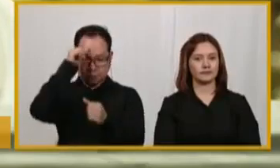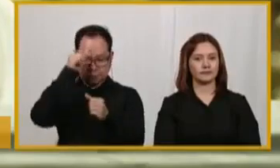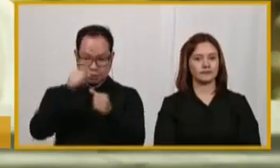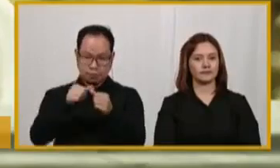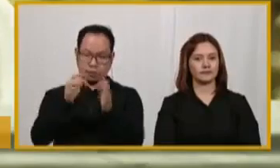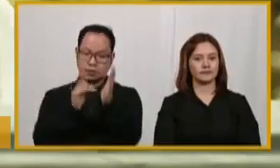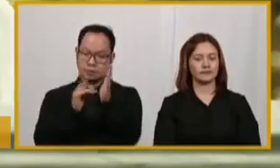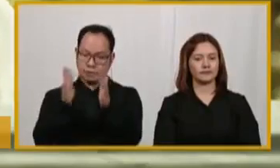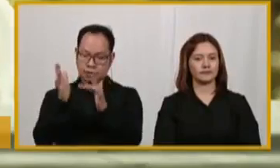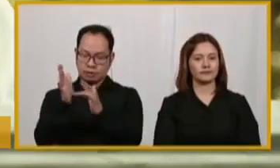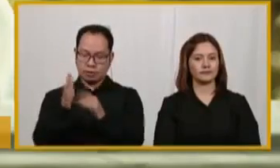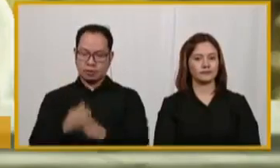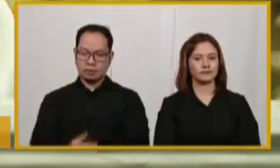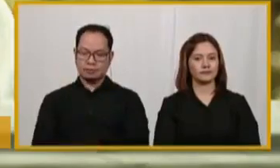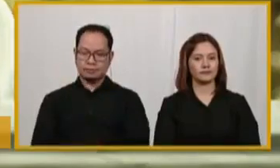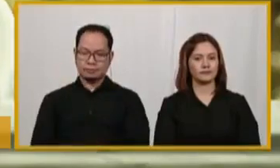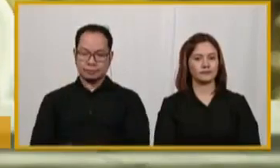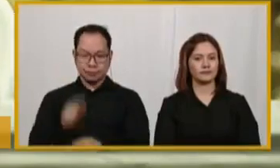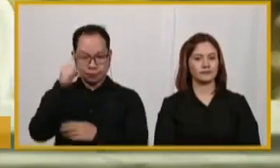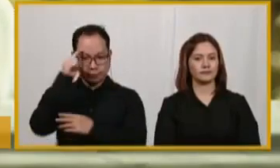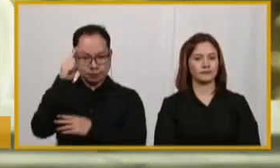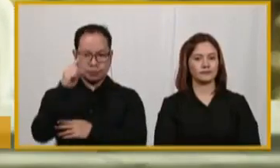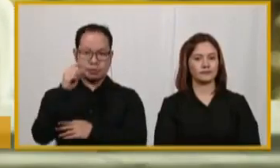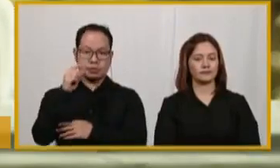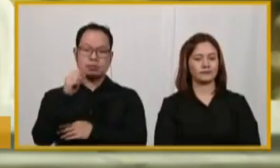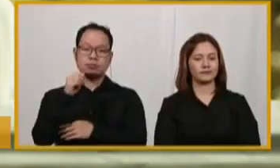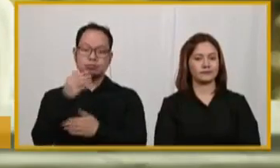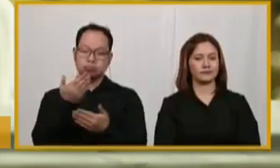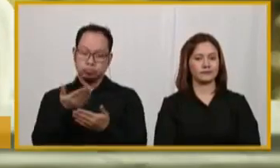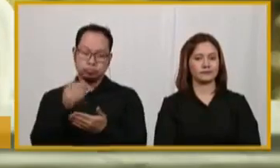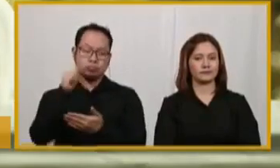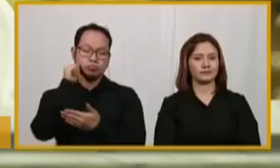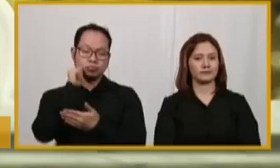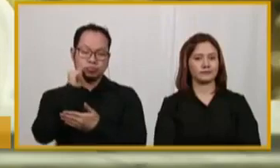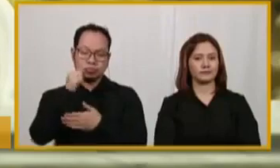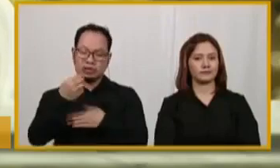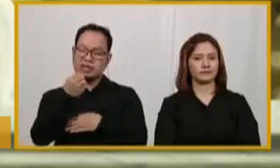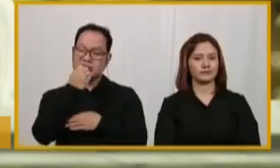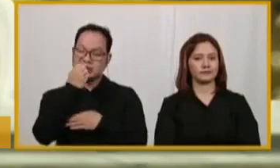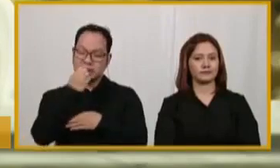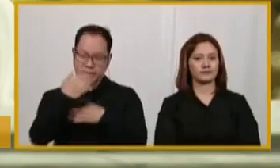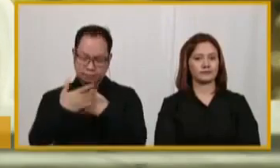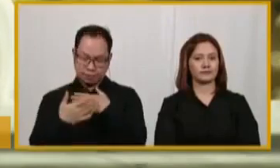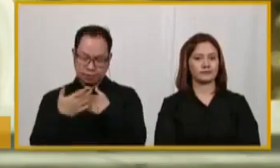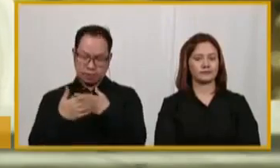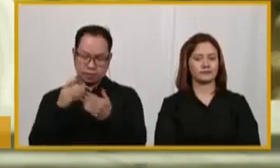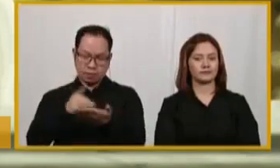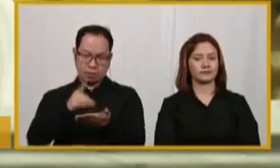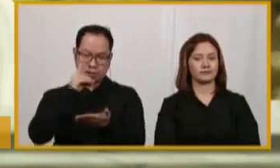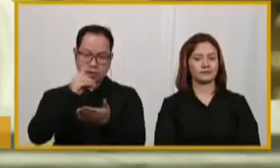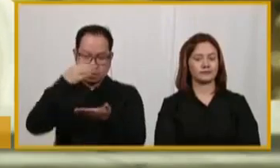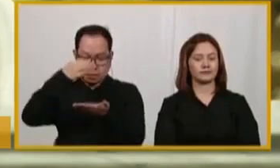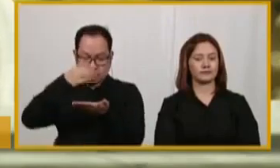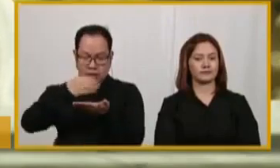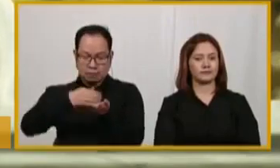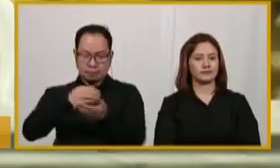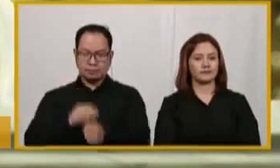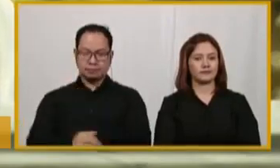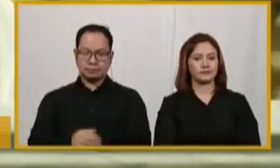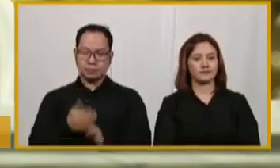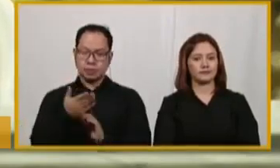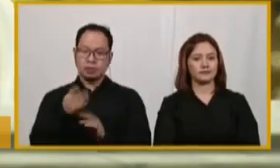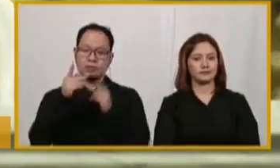of me. For as often as you eat this bread and drink the cup,